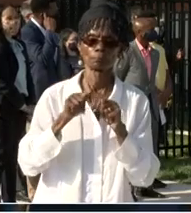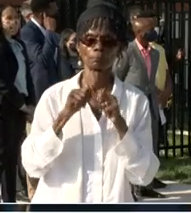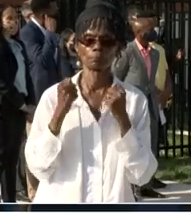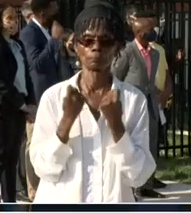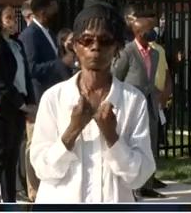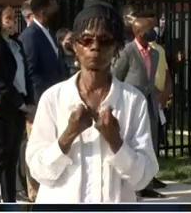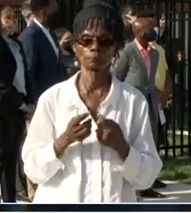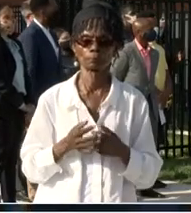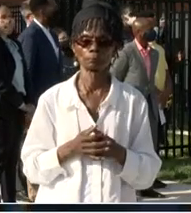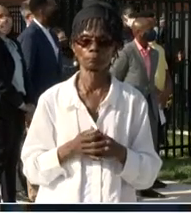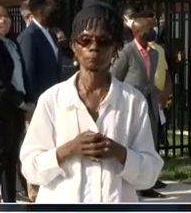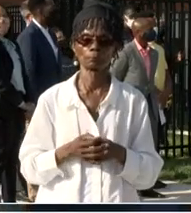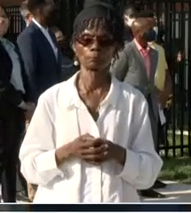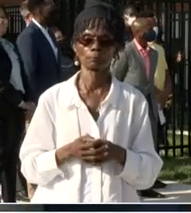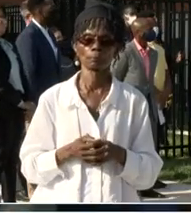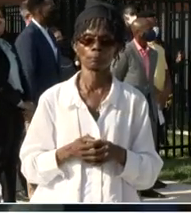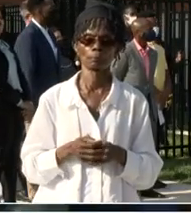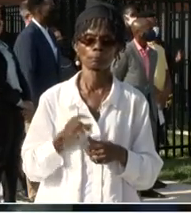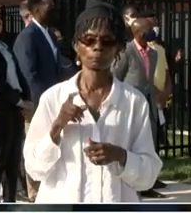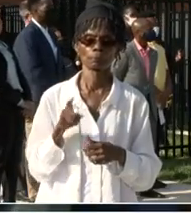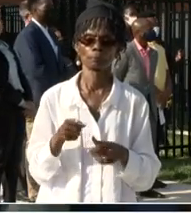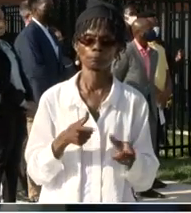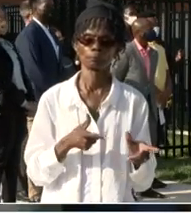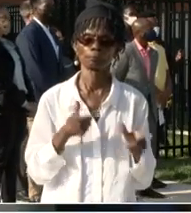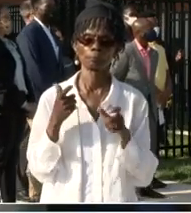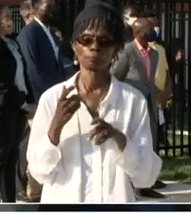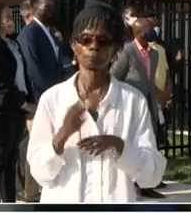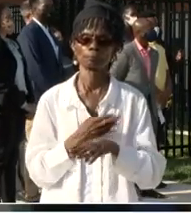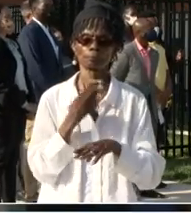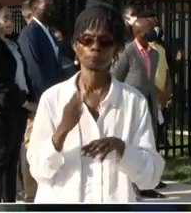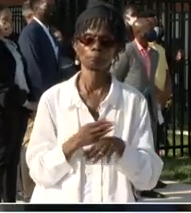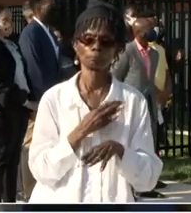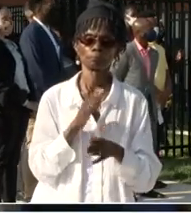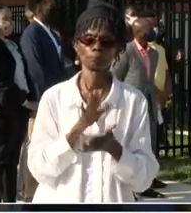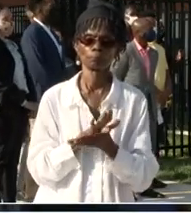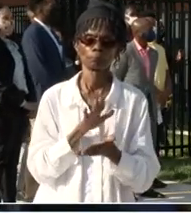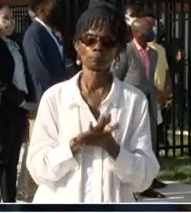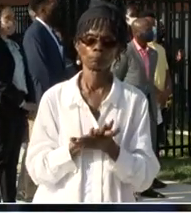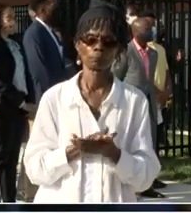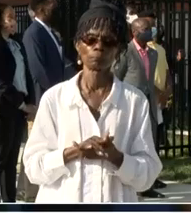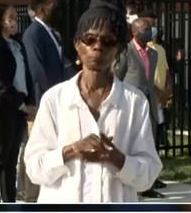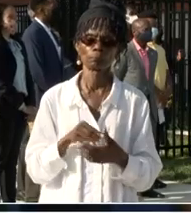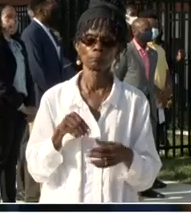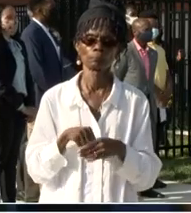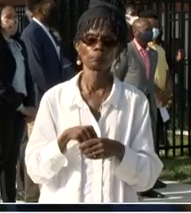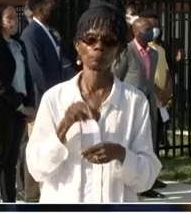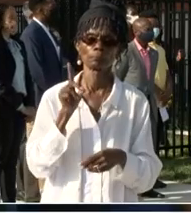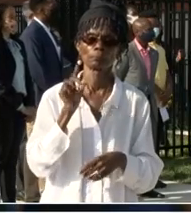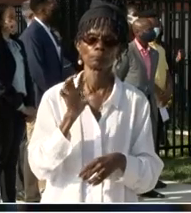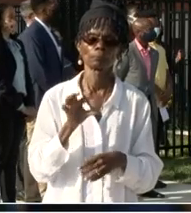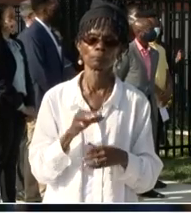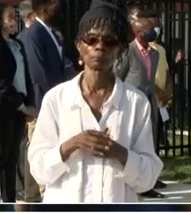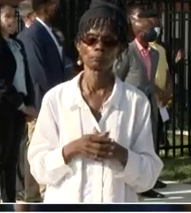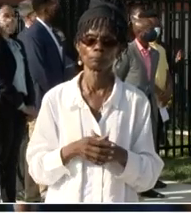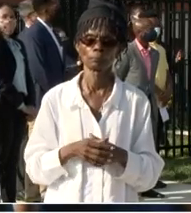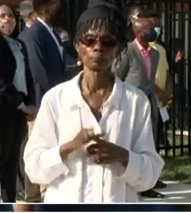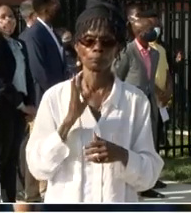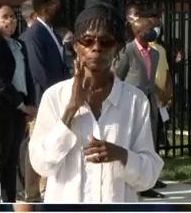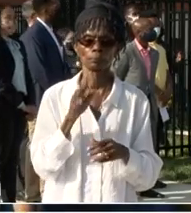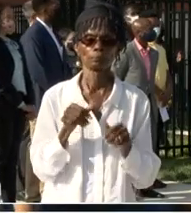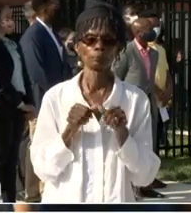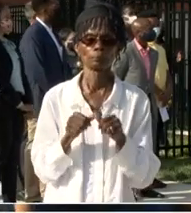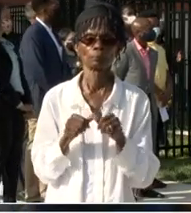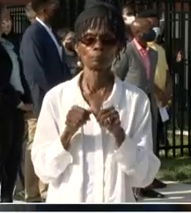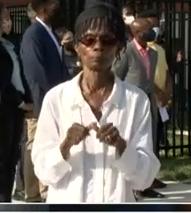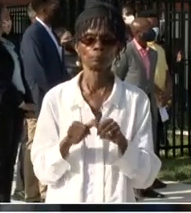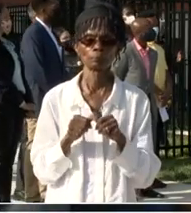district. We're the fastest improving urban school district in the nation. We will continue on that trajectory this school year,